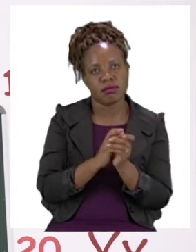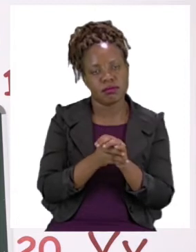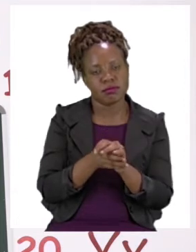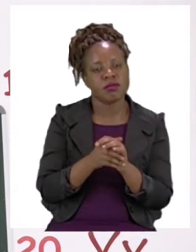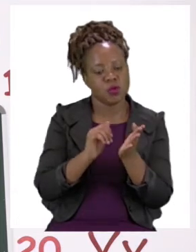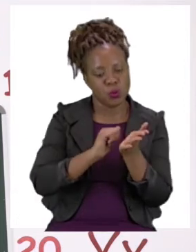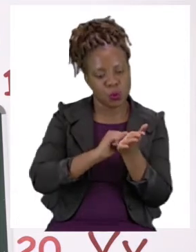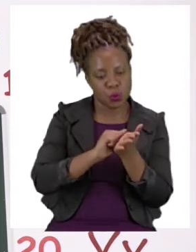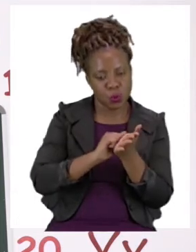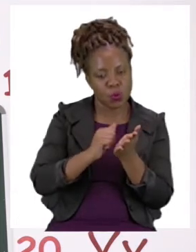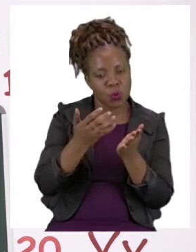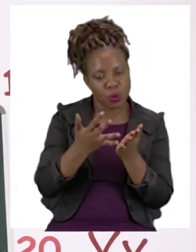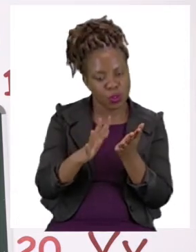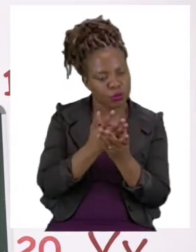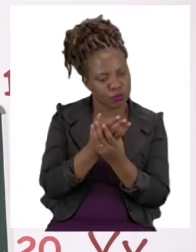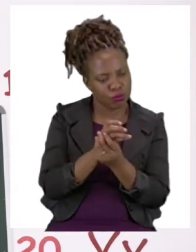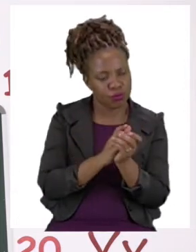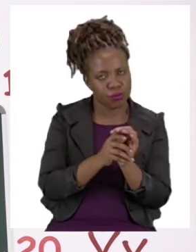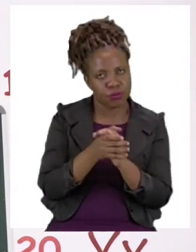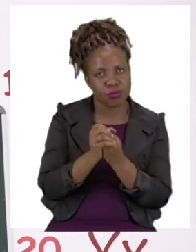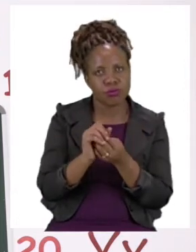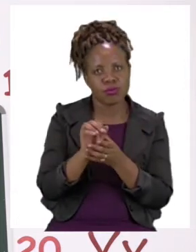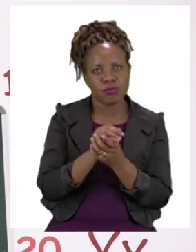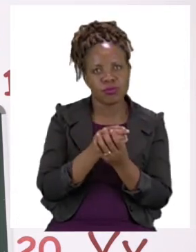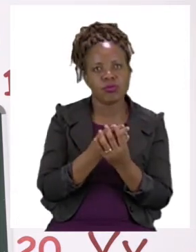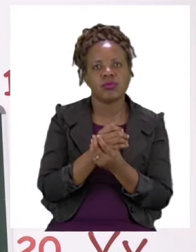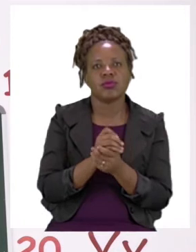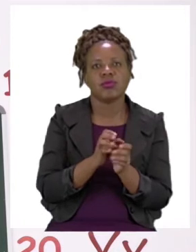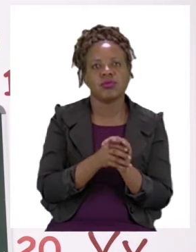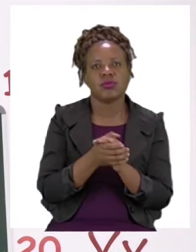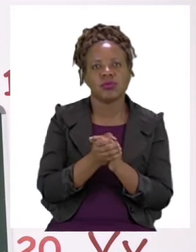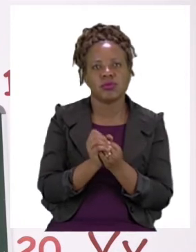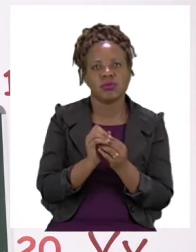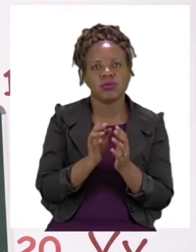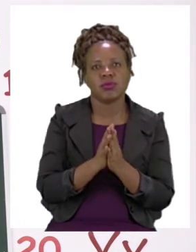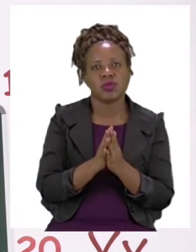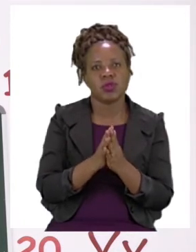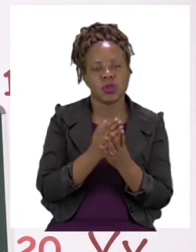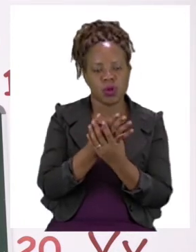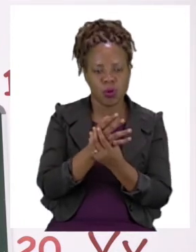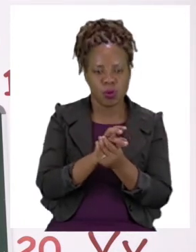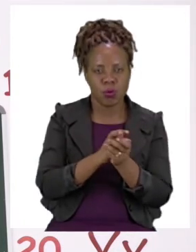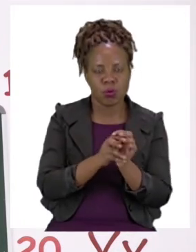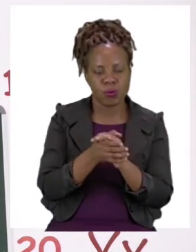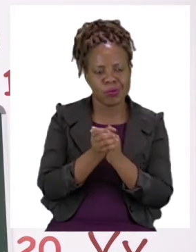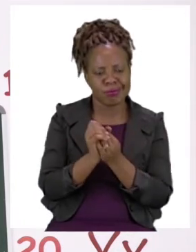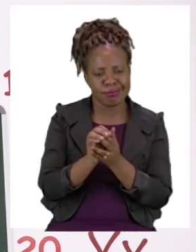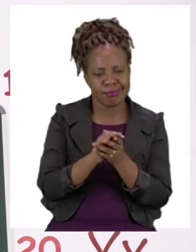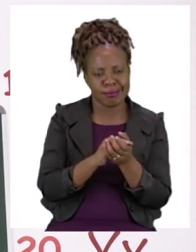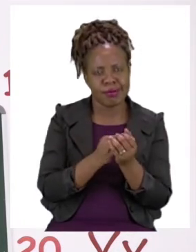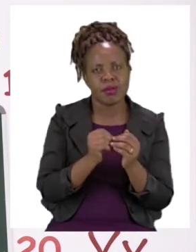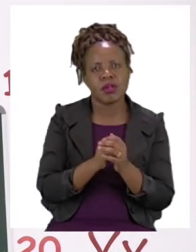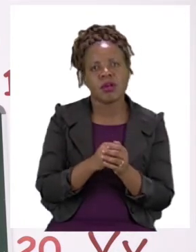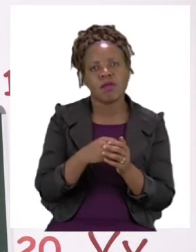with soap and water, and make sure that you rinse your hands for 30 seconds. Make